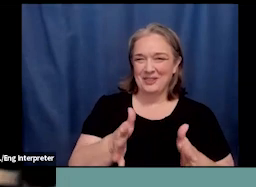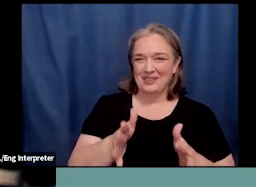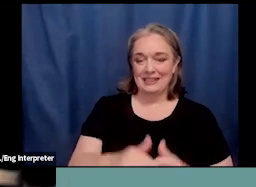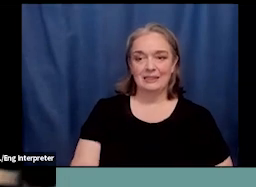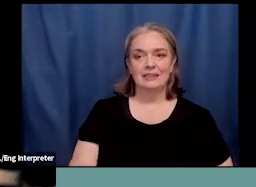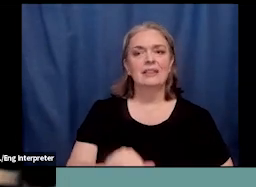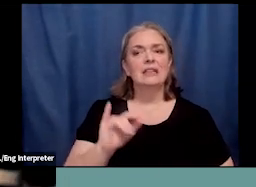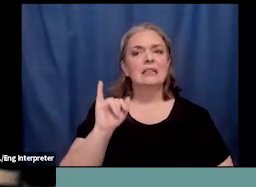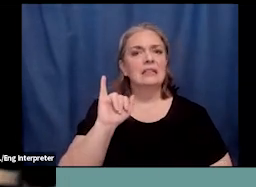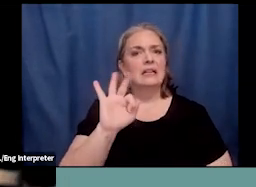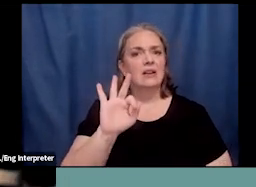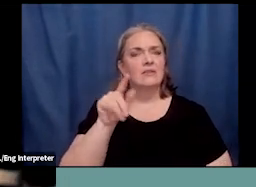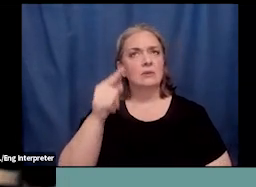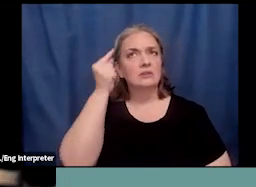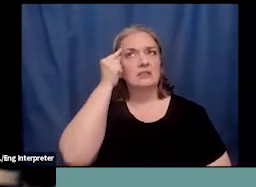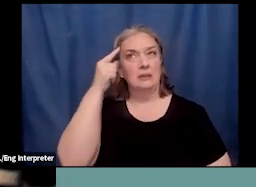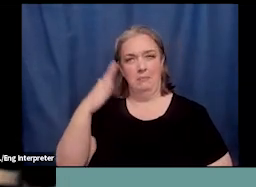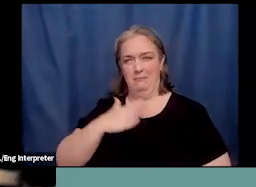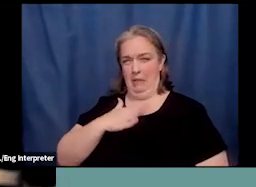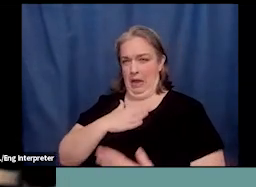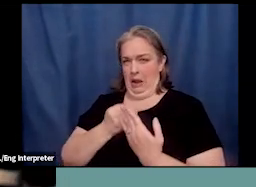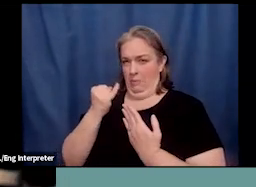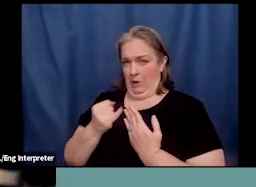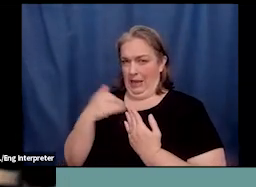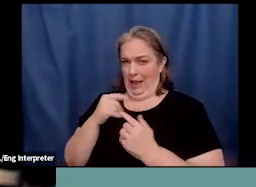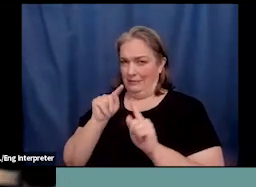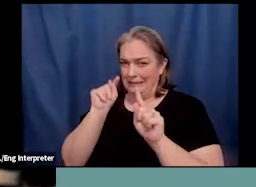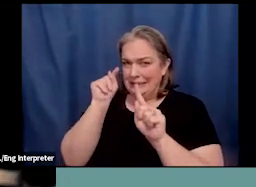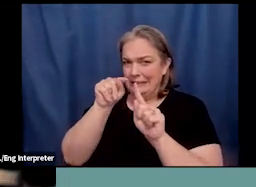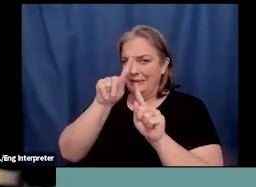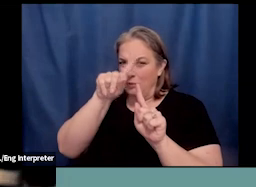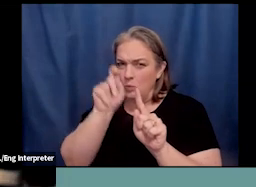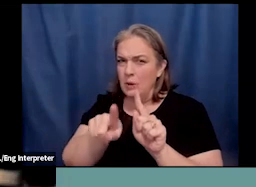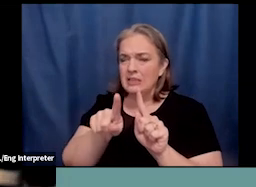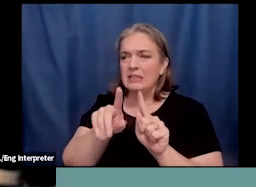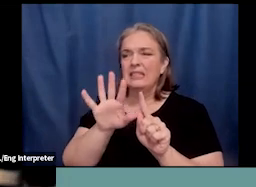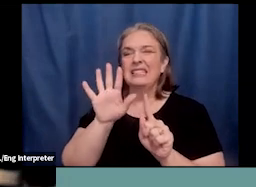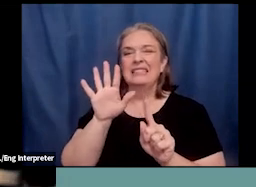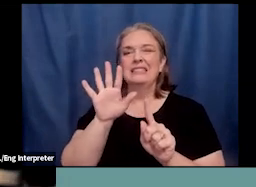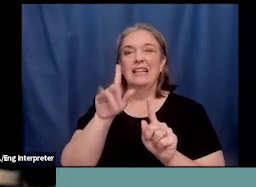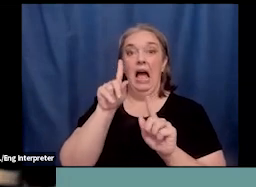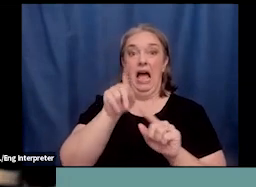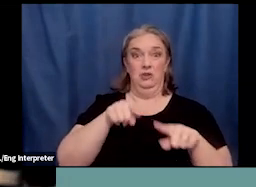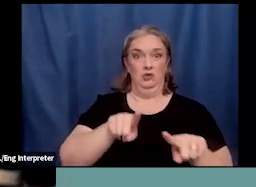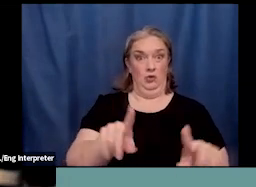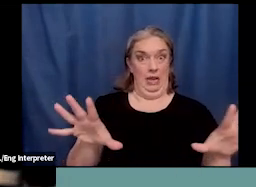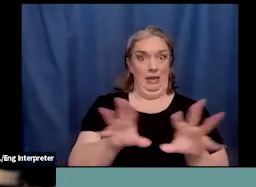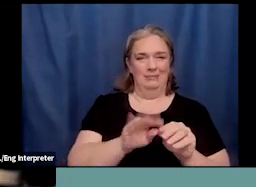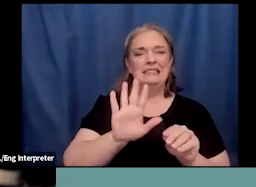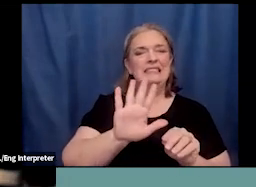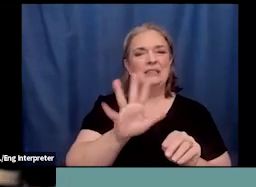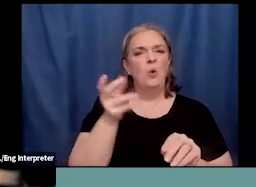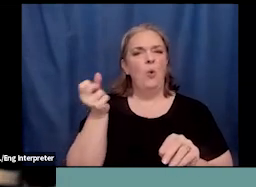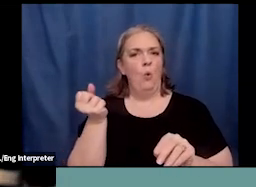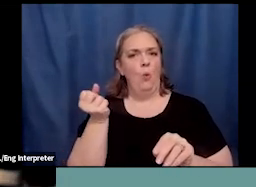really specific to your project that you are seeking grant funding for, then maybe you hold that and I will share how to get in contact with